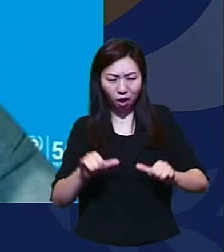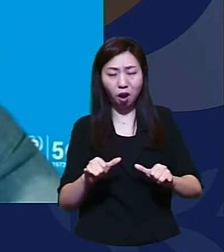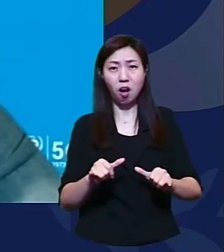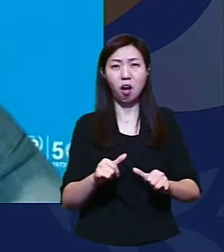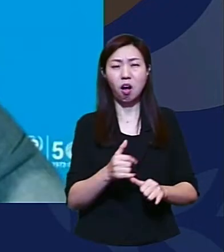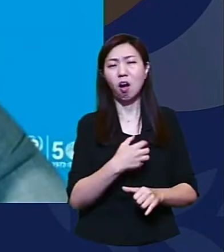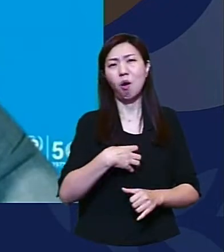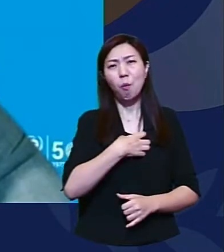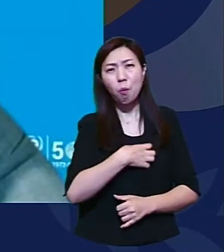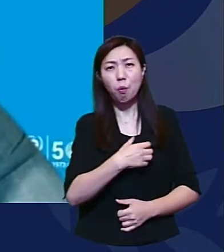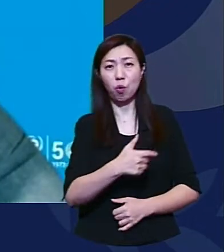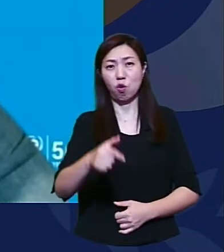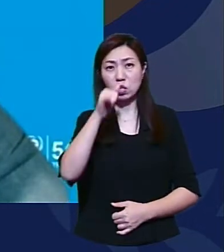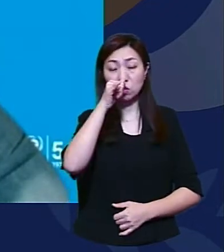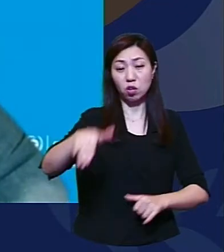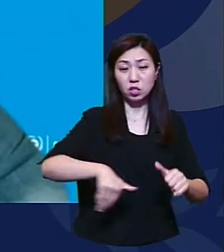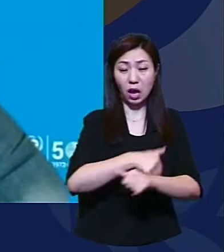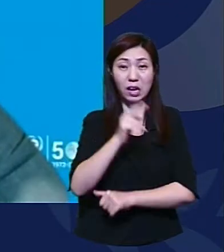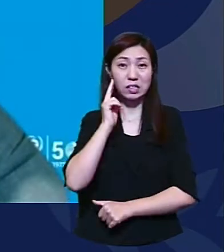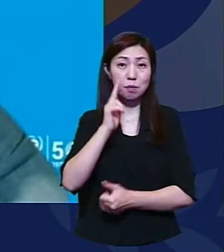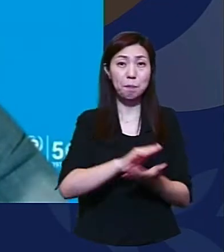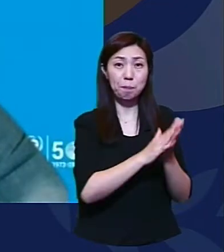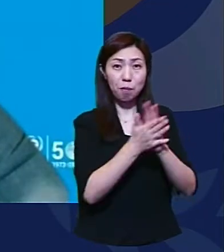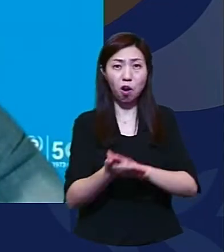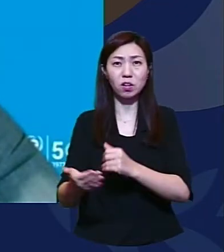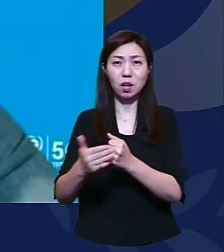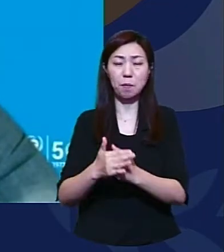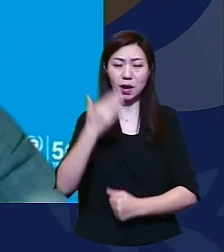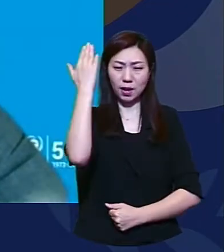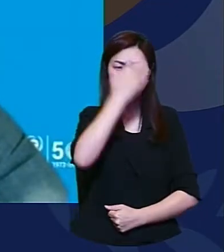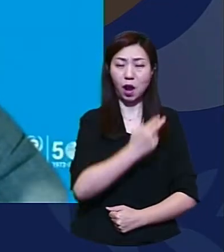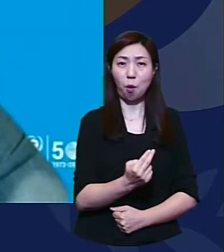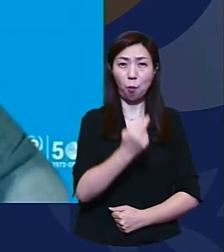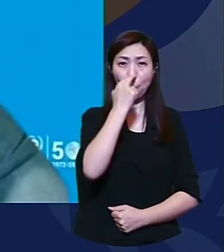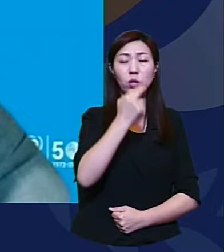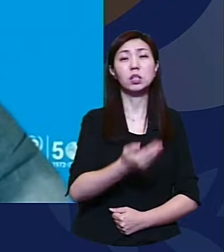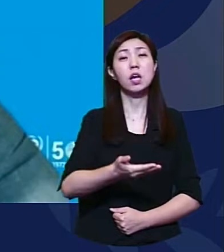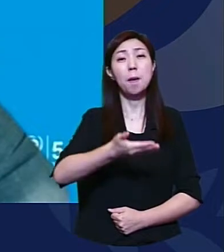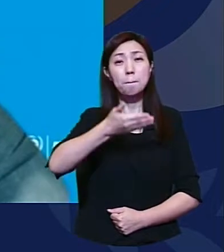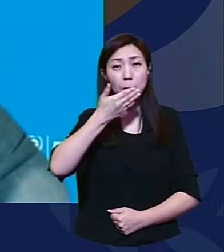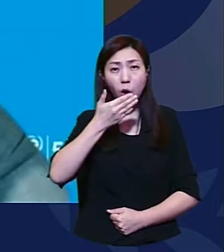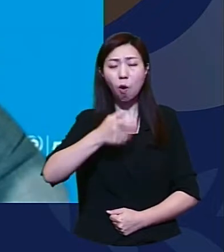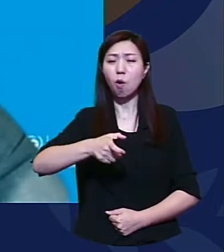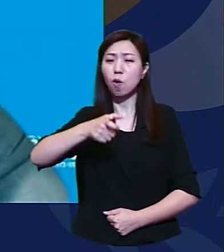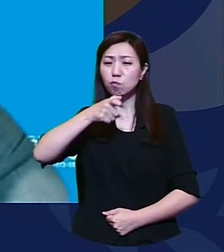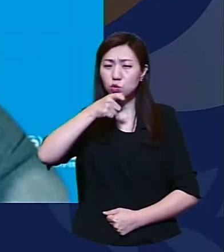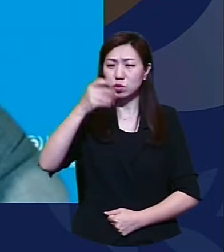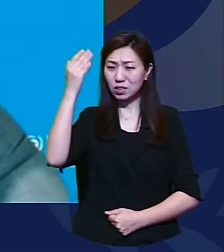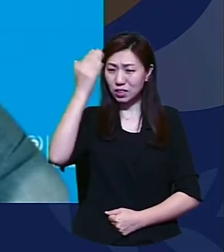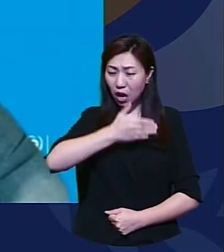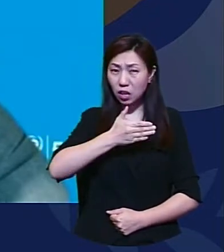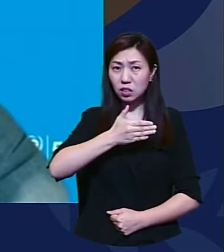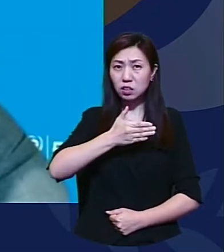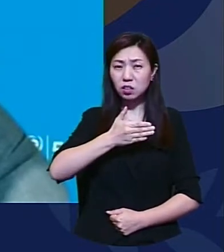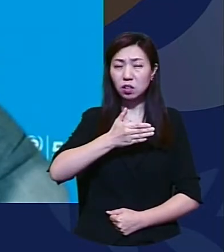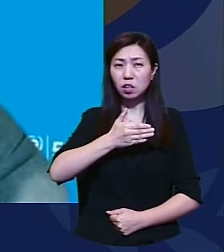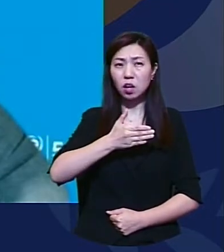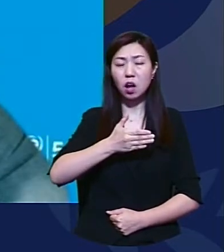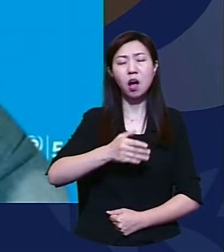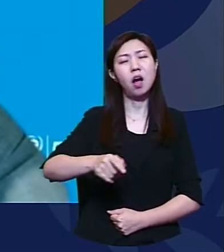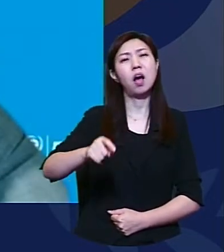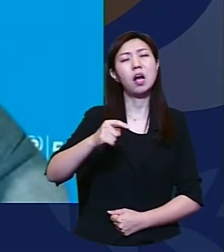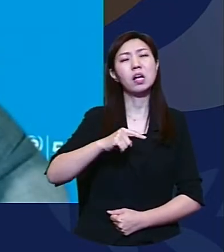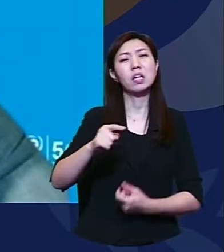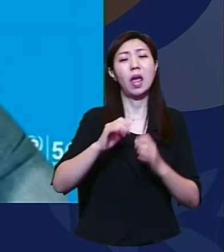are undermining the full spectrum of children's rights, from access to clean air, food and